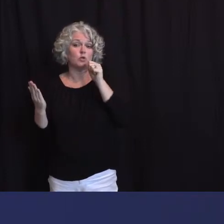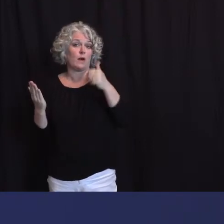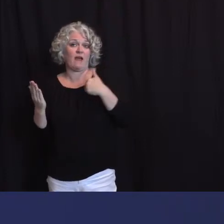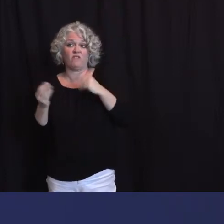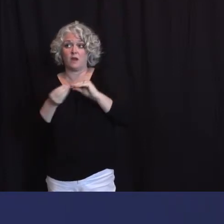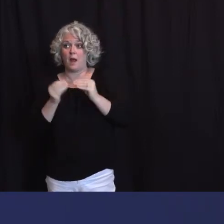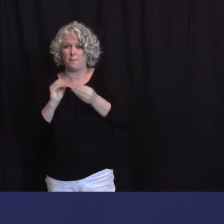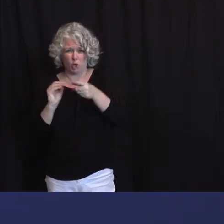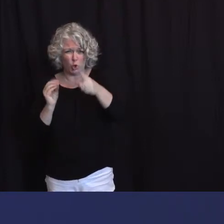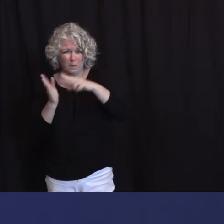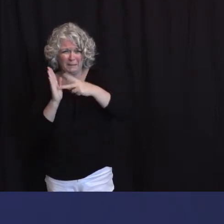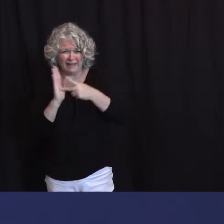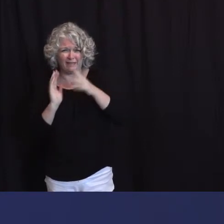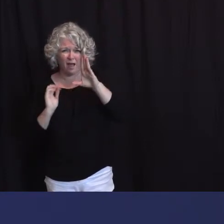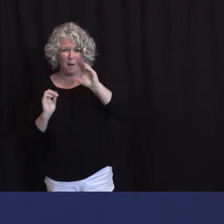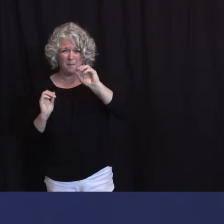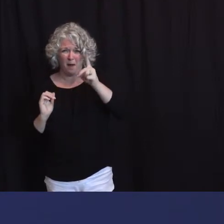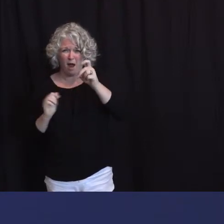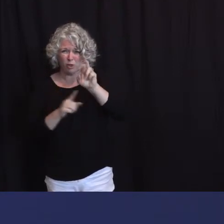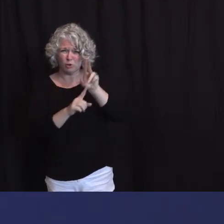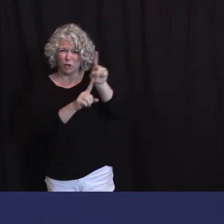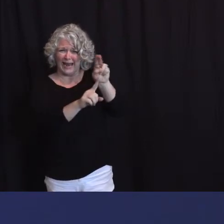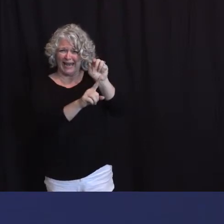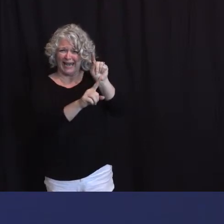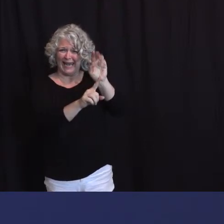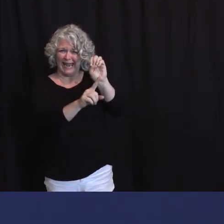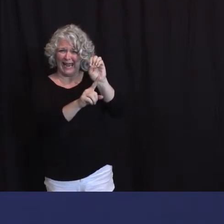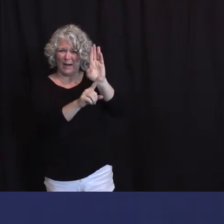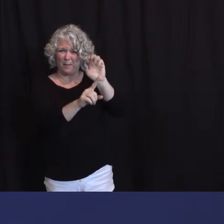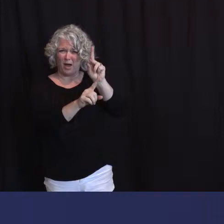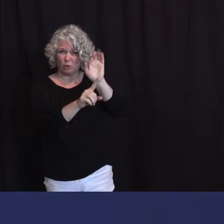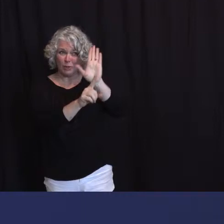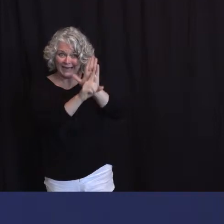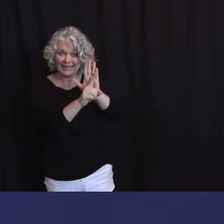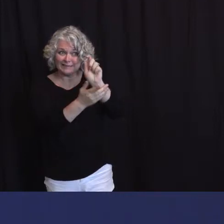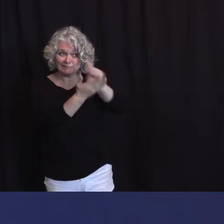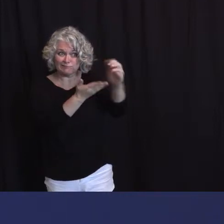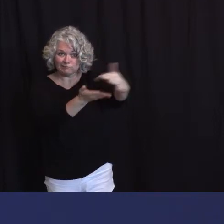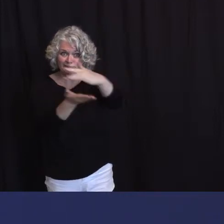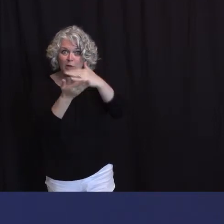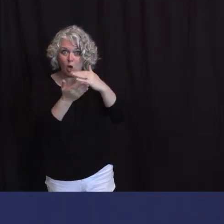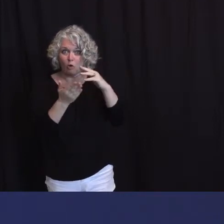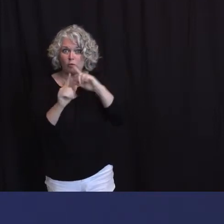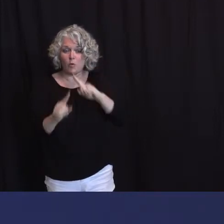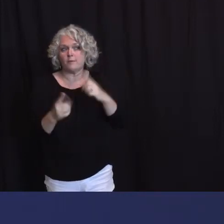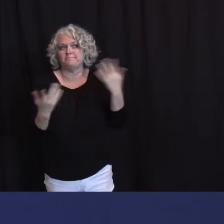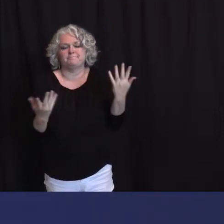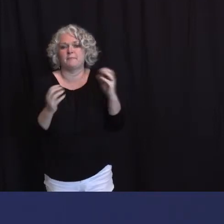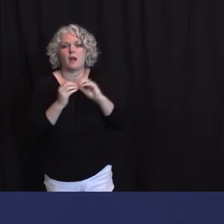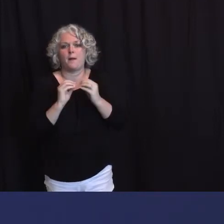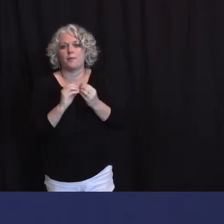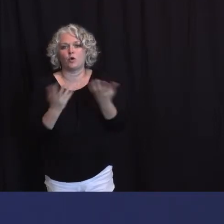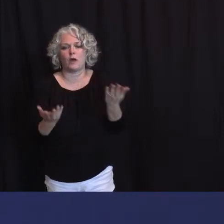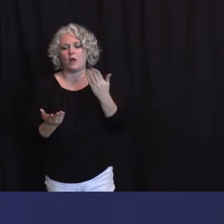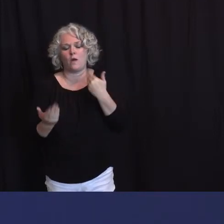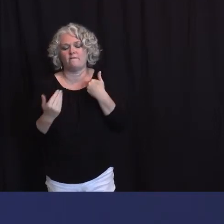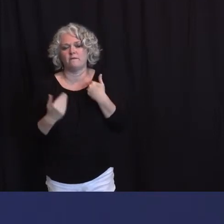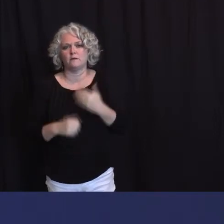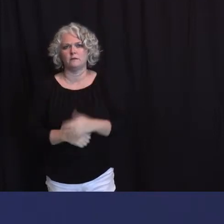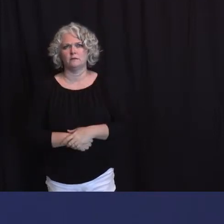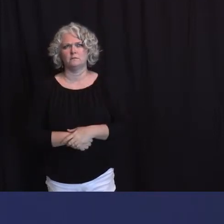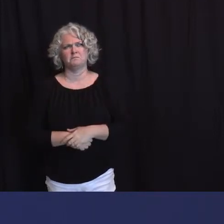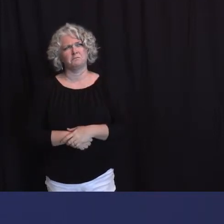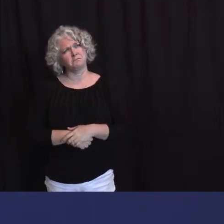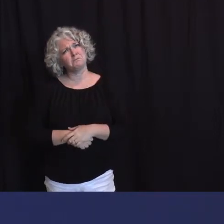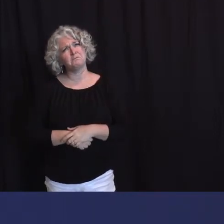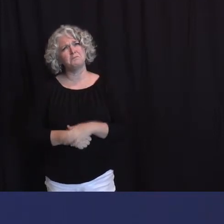Boxer report. Dan or Paramel can follow up with that, but we can get you that. I don't think it sends a mixed message in terms of the